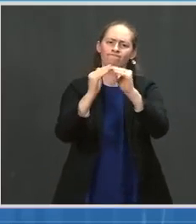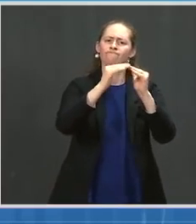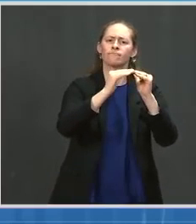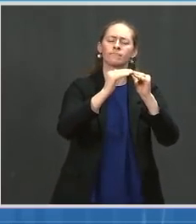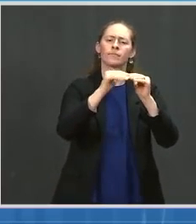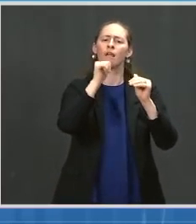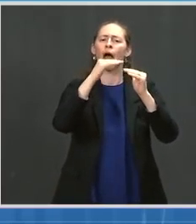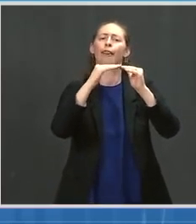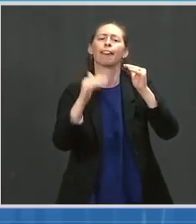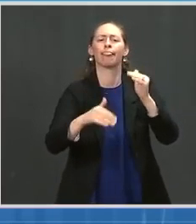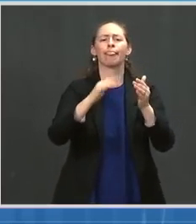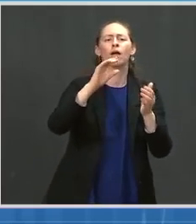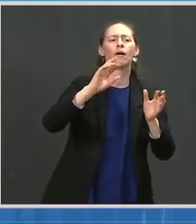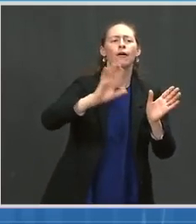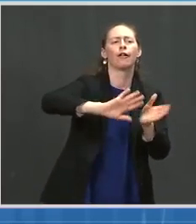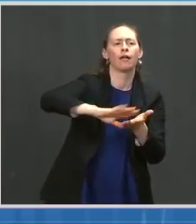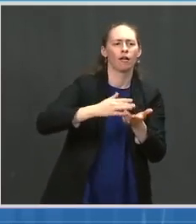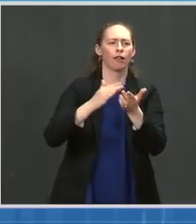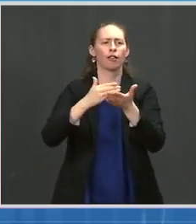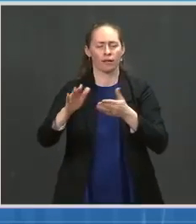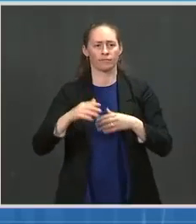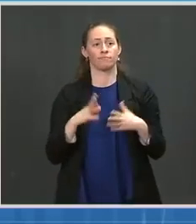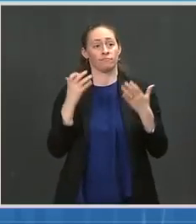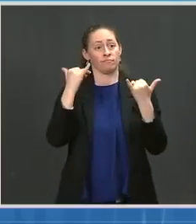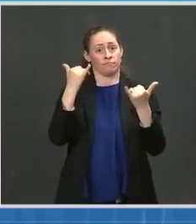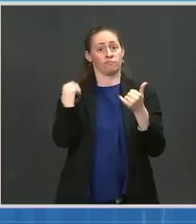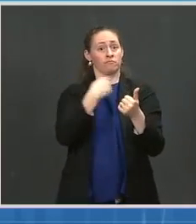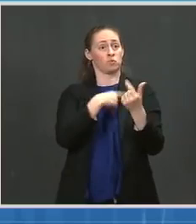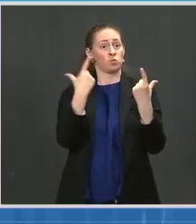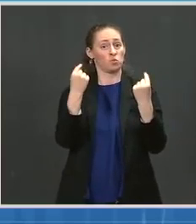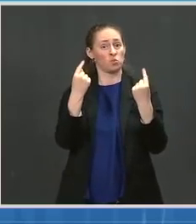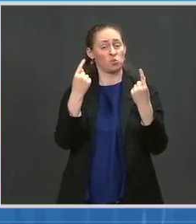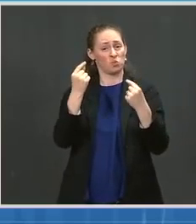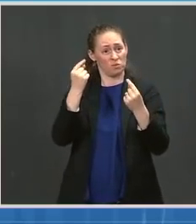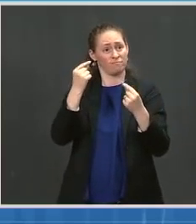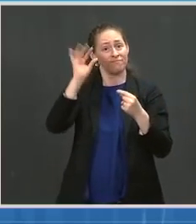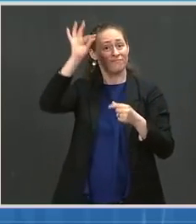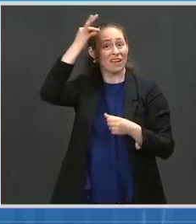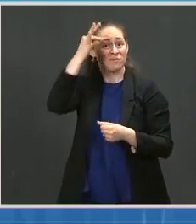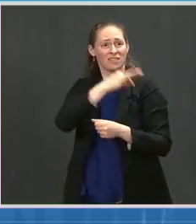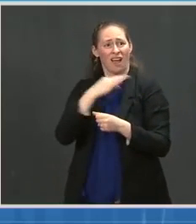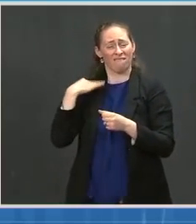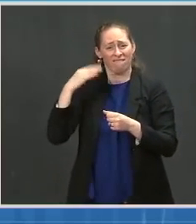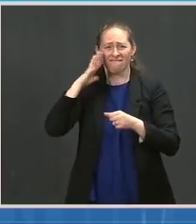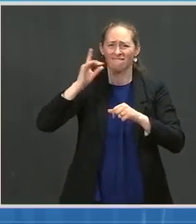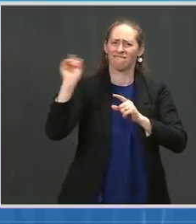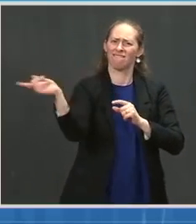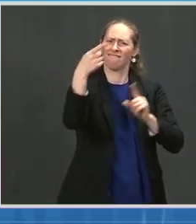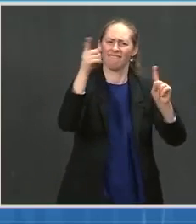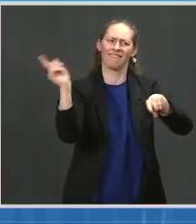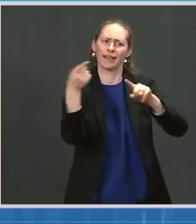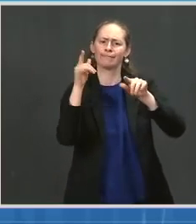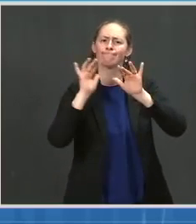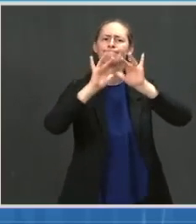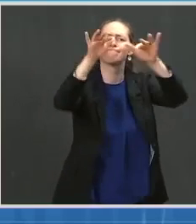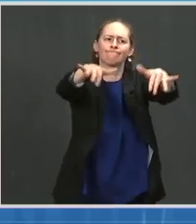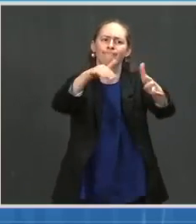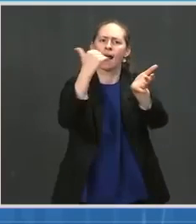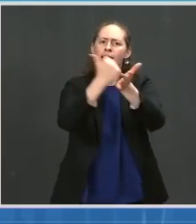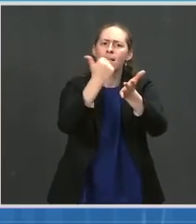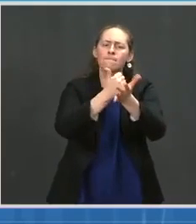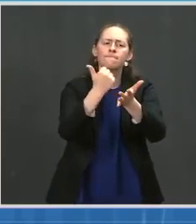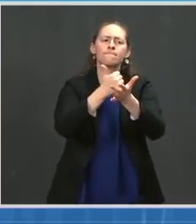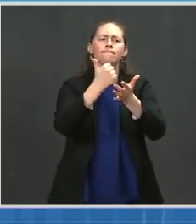also send more federal personnel to help with getting needles in arms and other aspects of fighting the